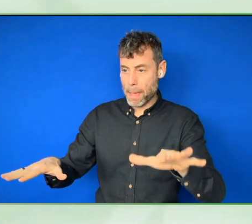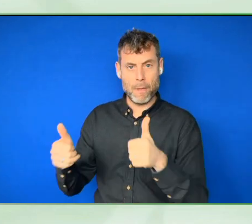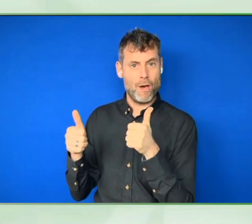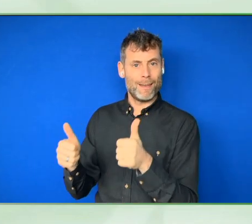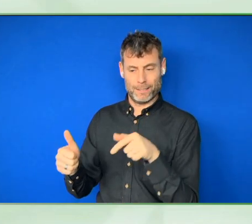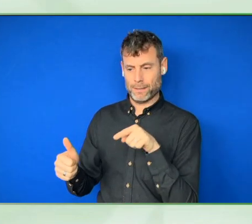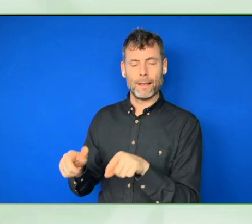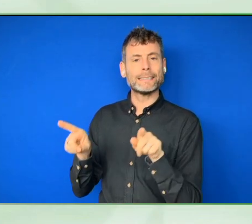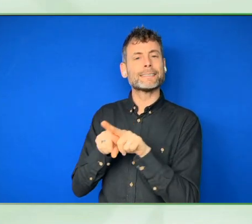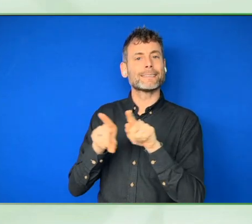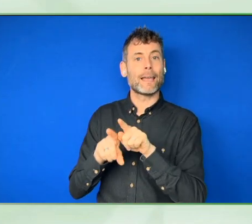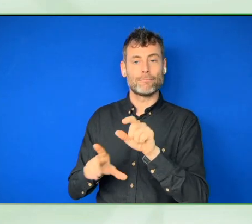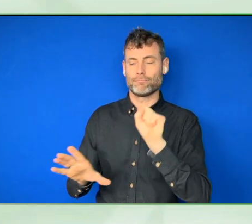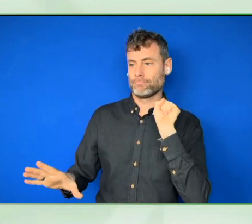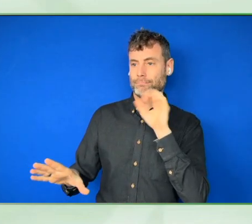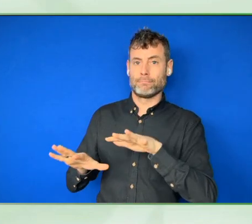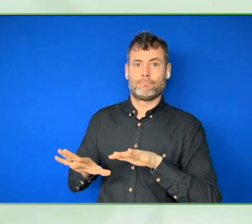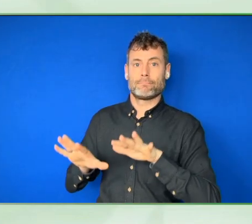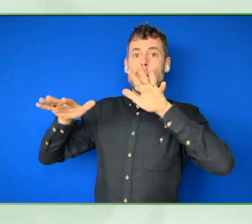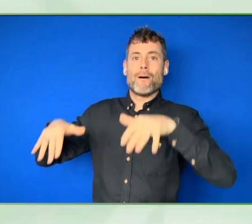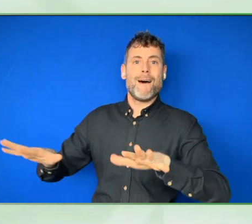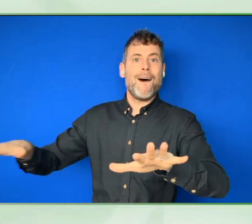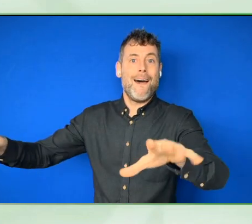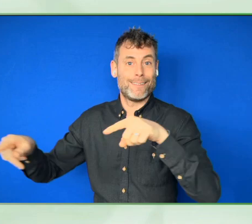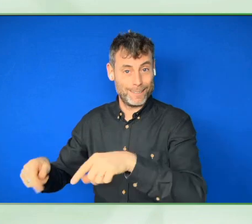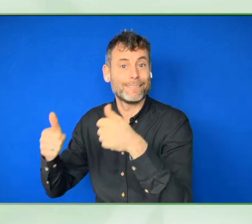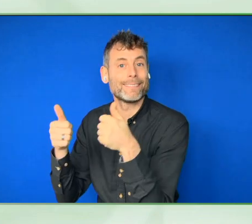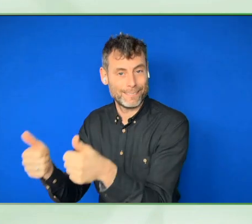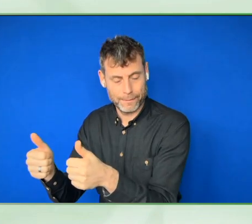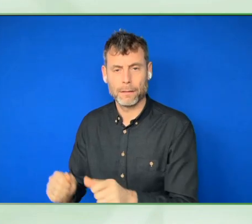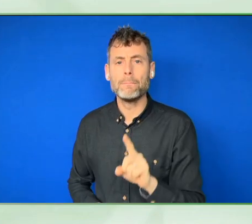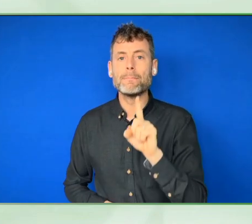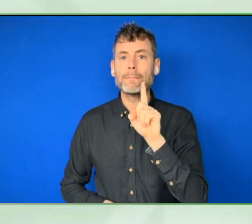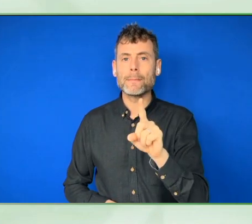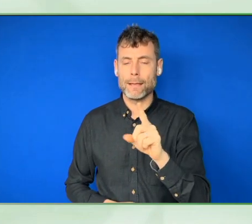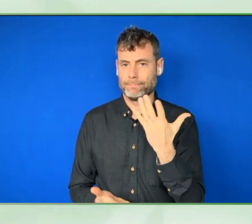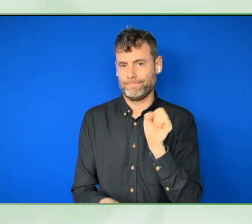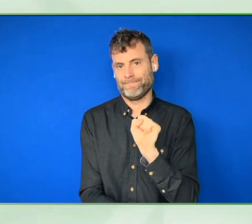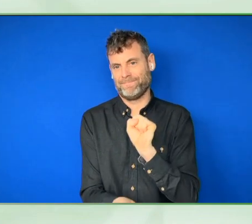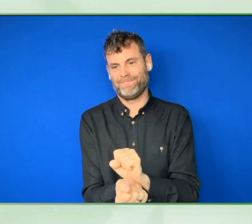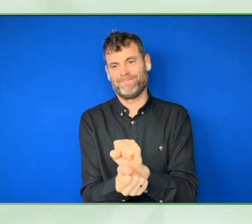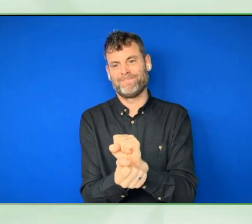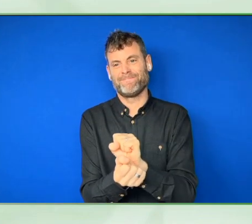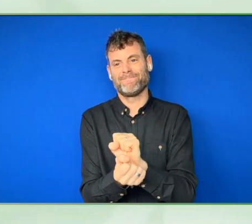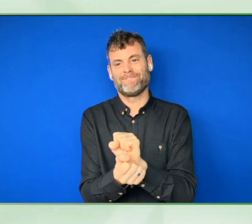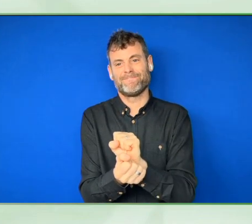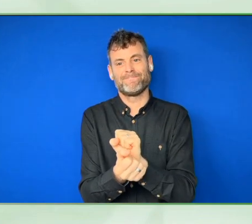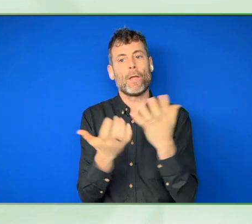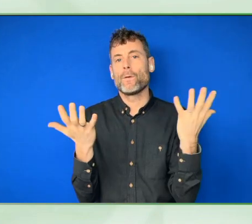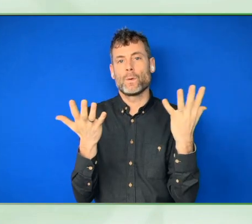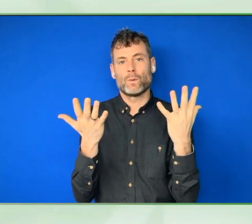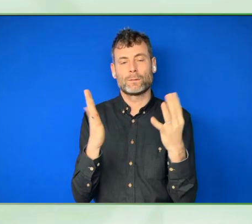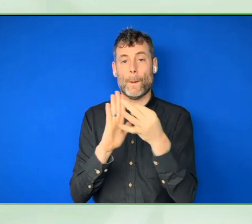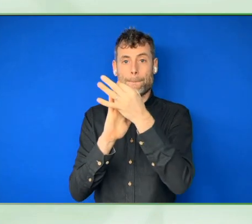know there's the challenge of public policy, government support, there's the challenge of competition. In some cases,